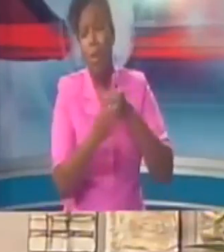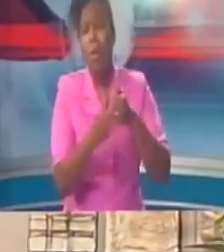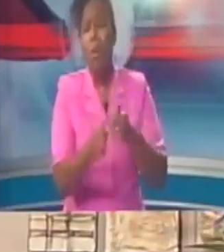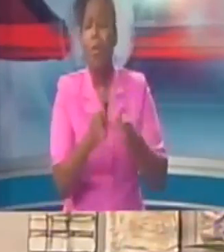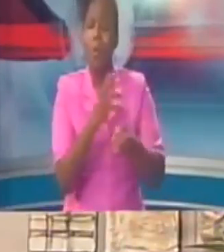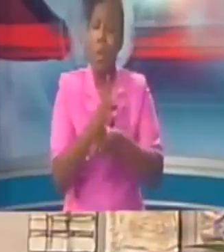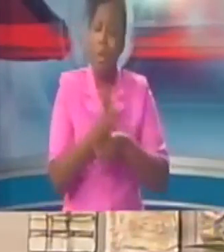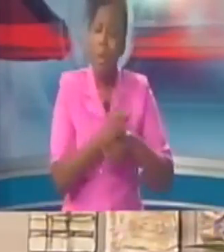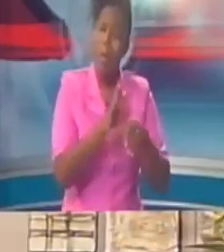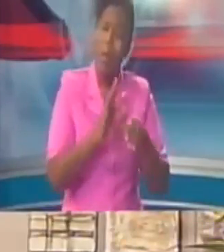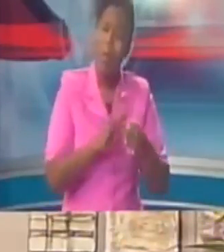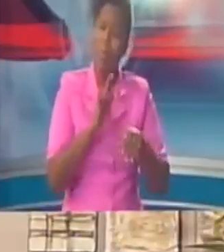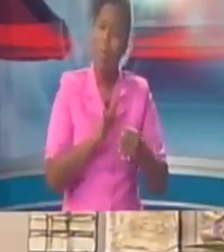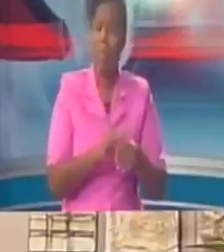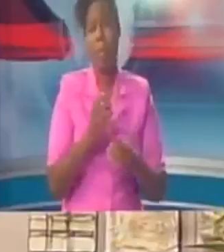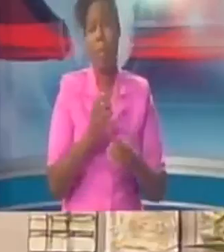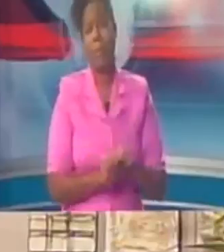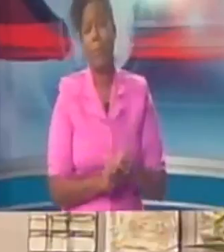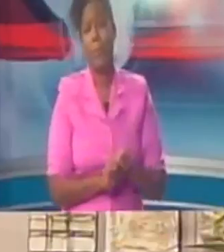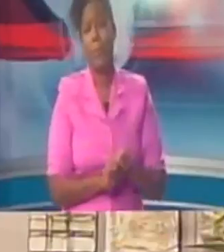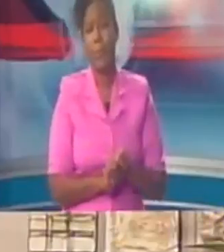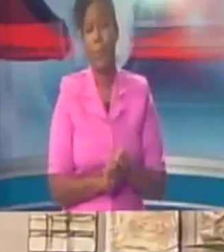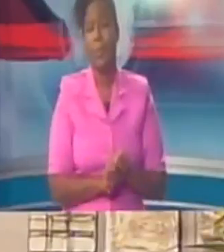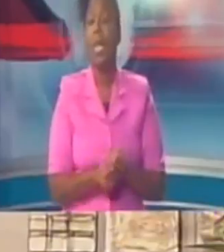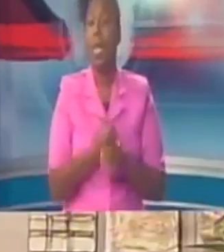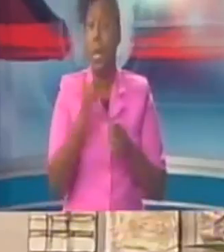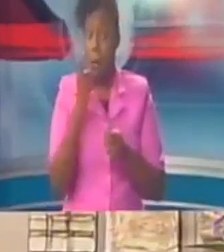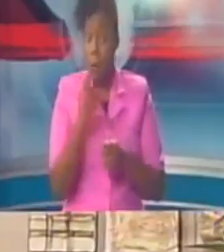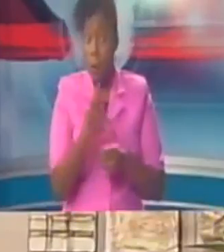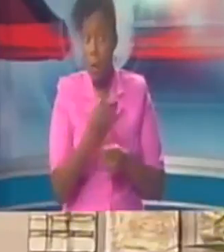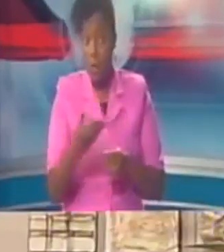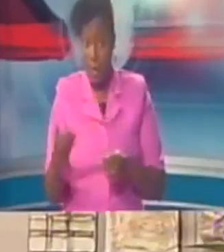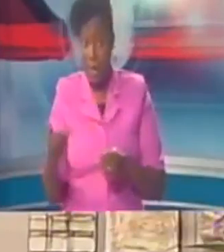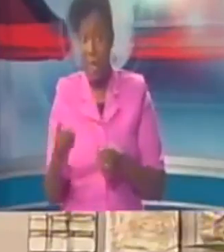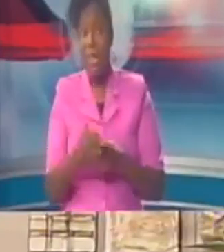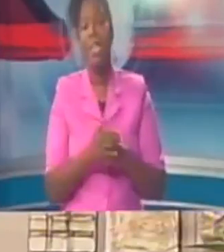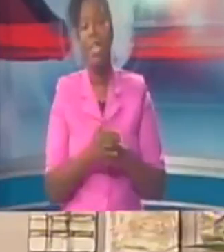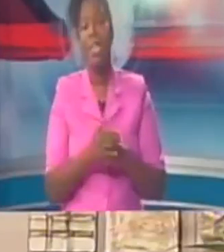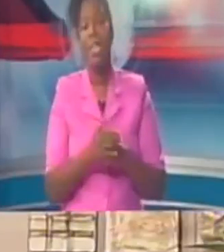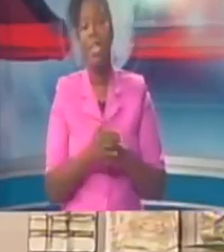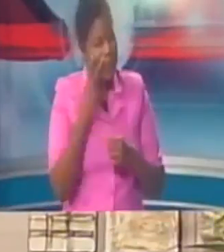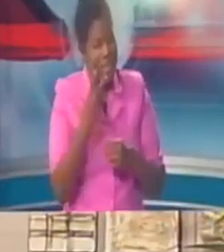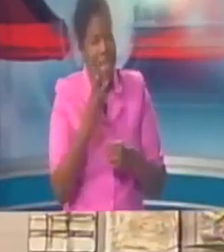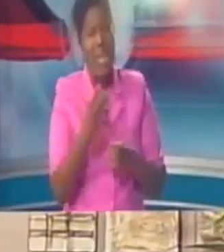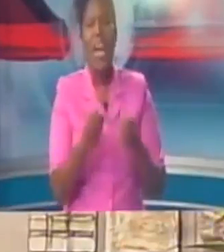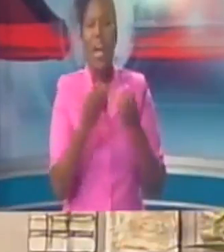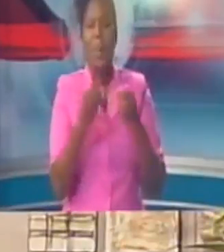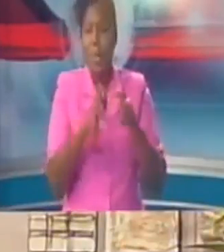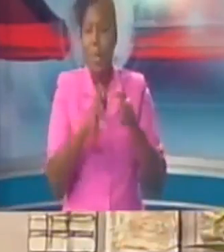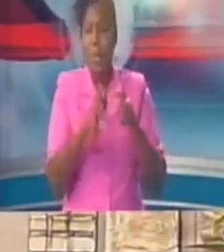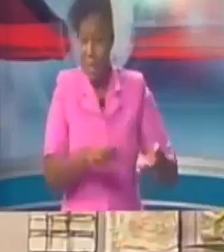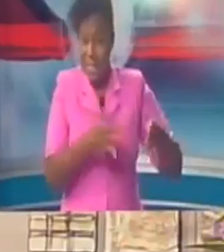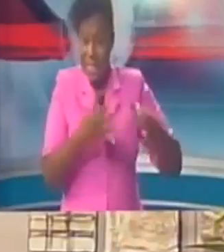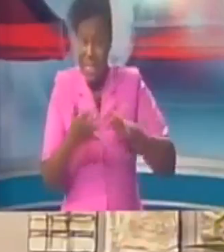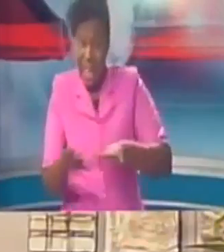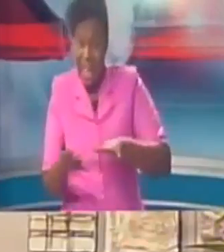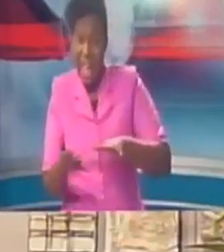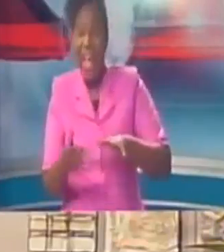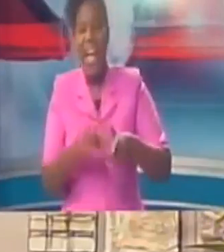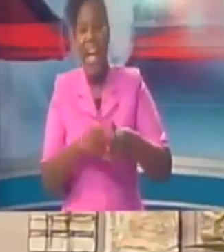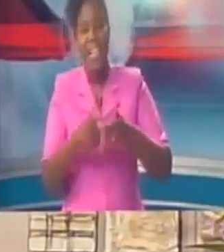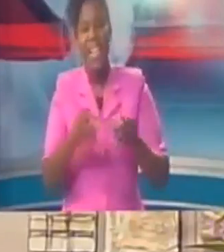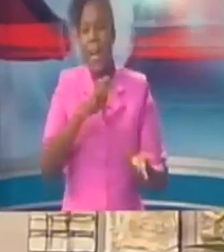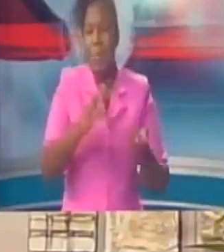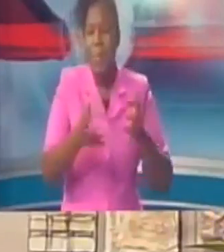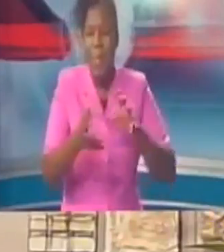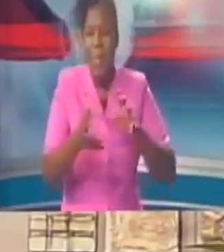a healthcare system is the bed to population ratio. This particular country has one